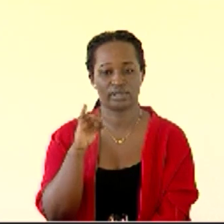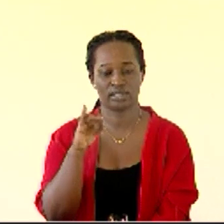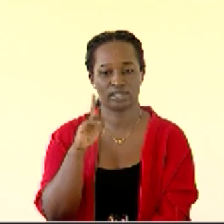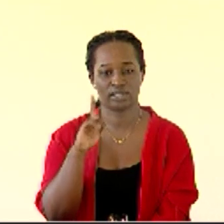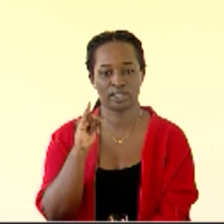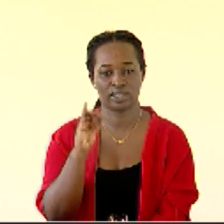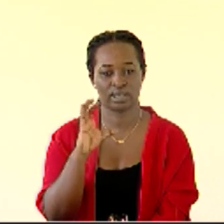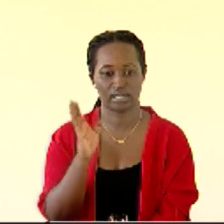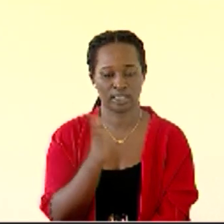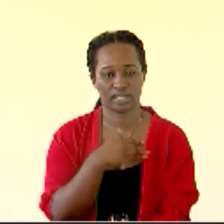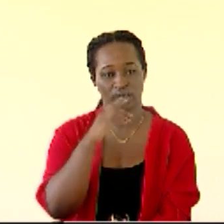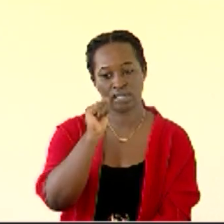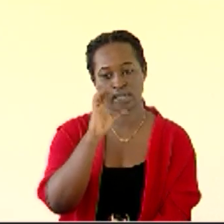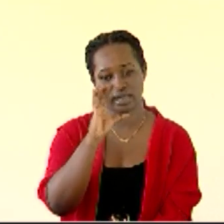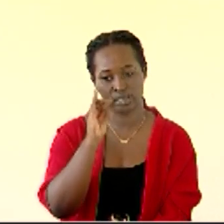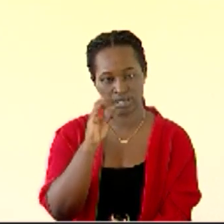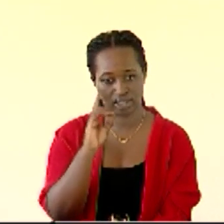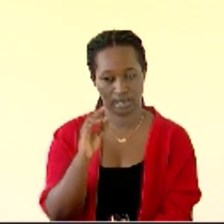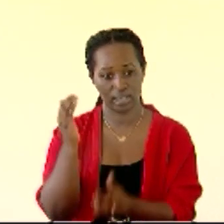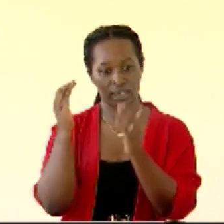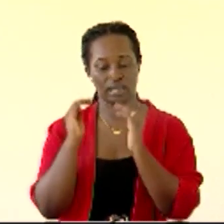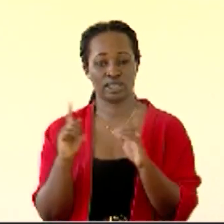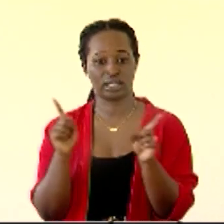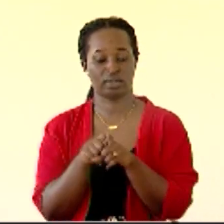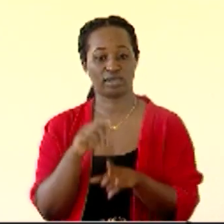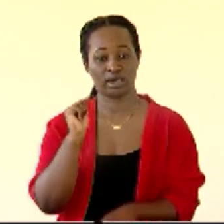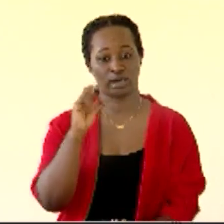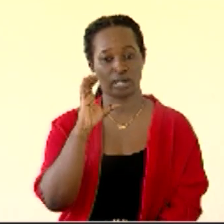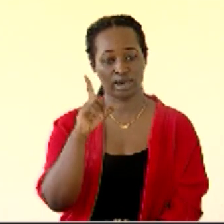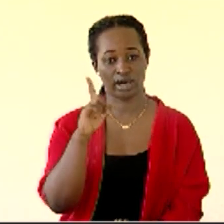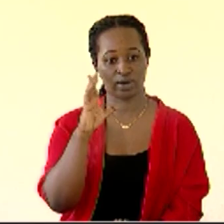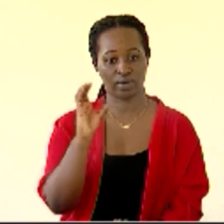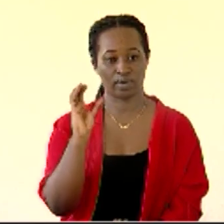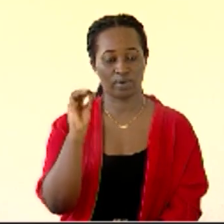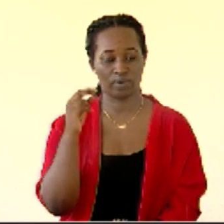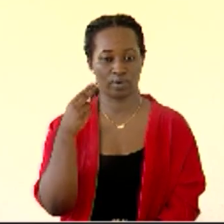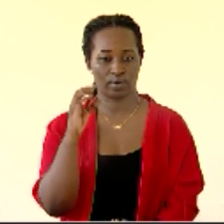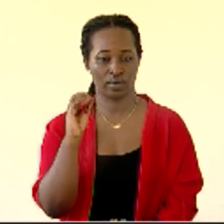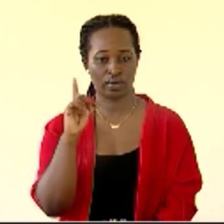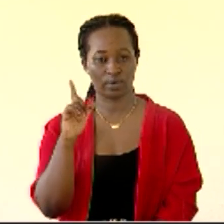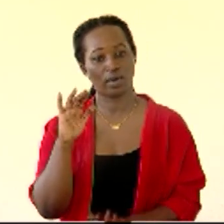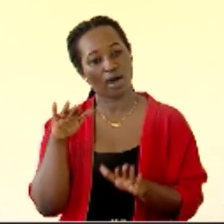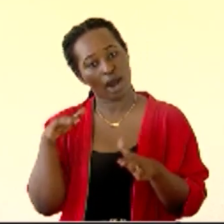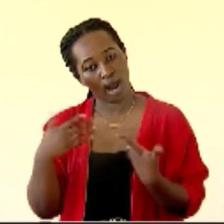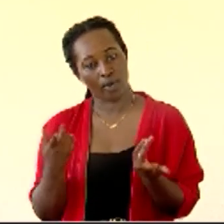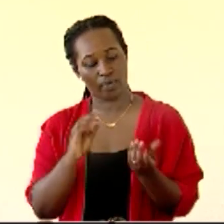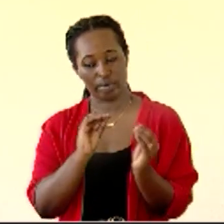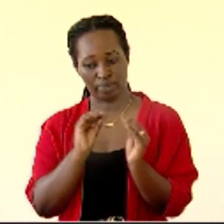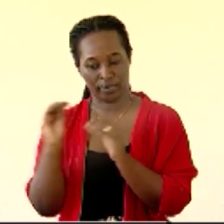From, this is an alcohol again, which is a propan-2-ol. How do you move to this carboxylic